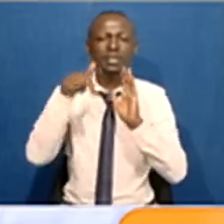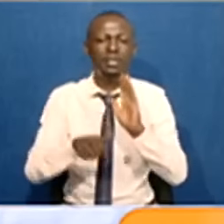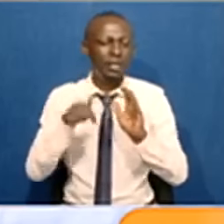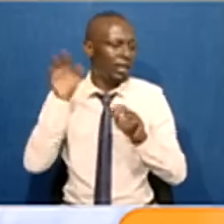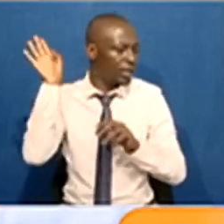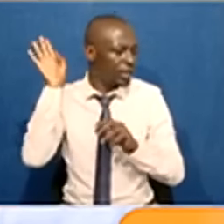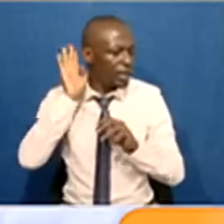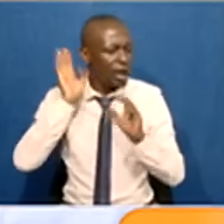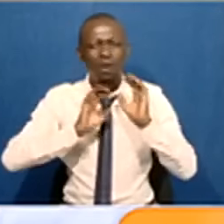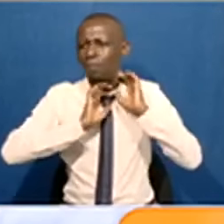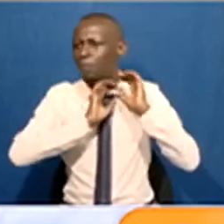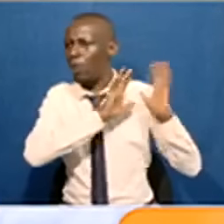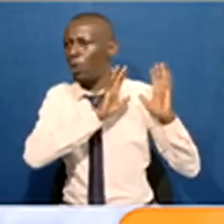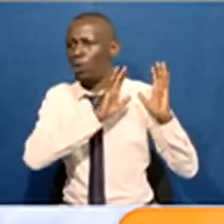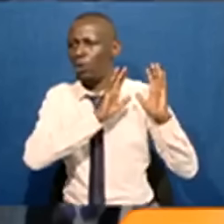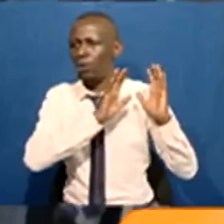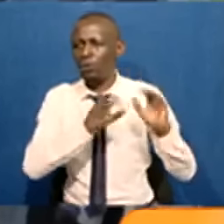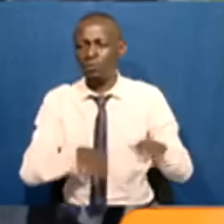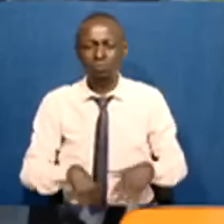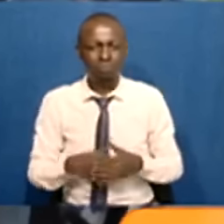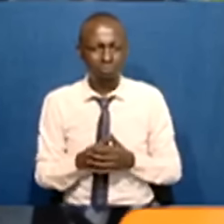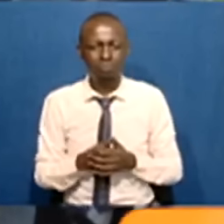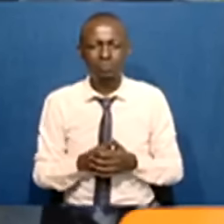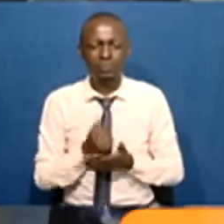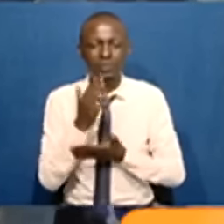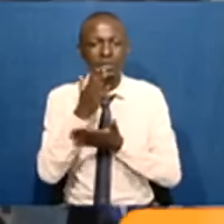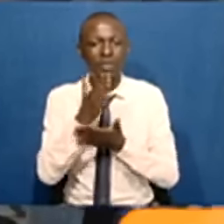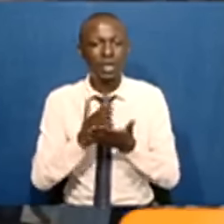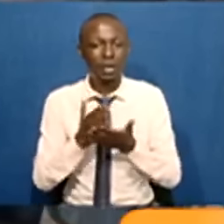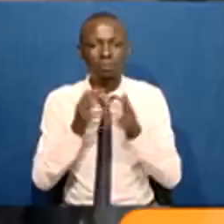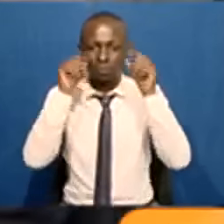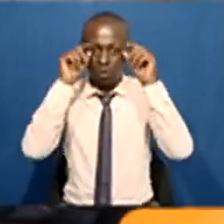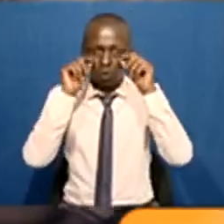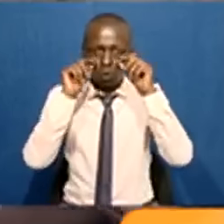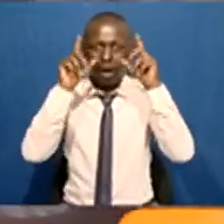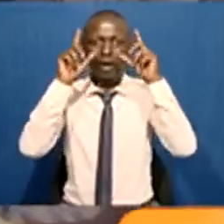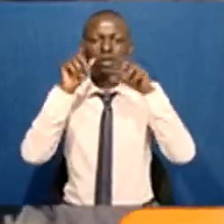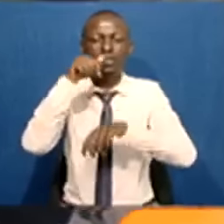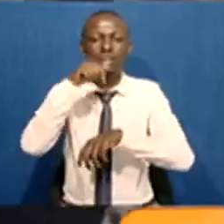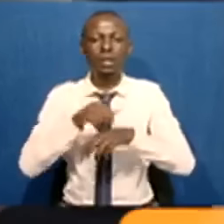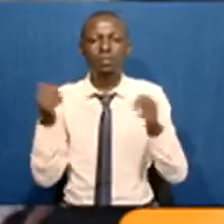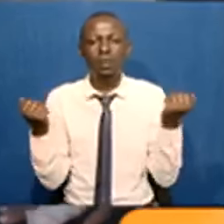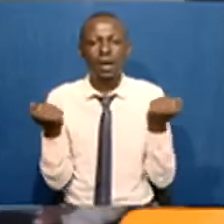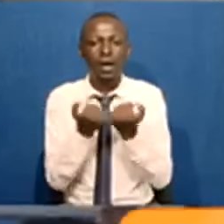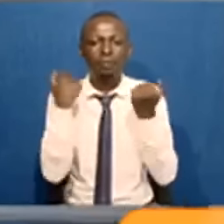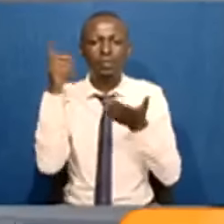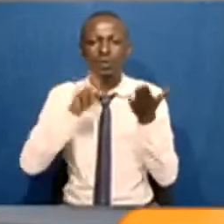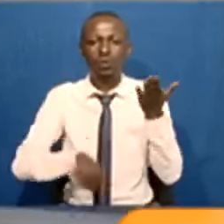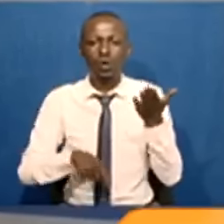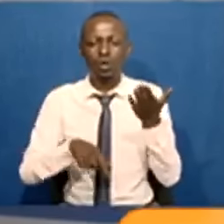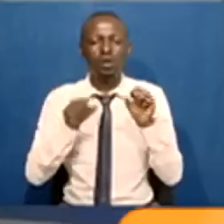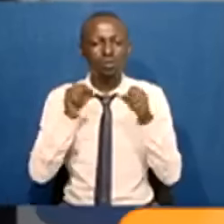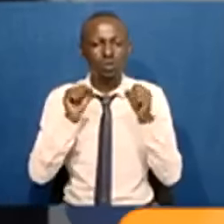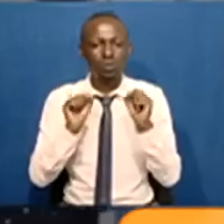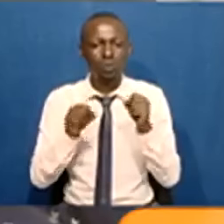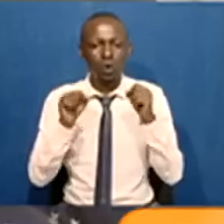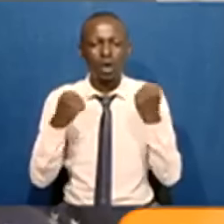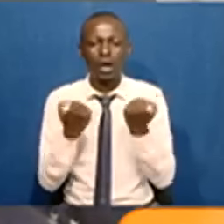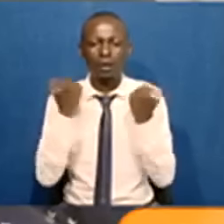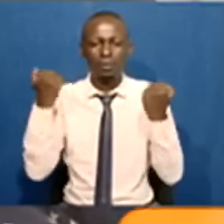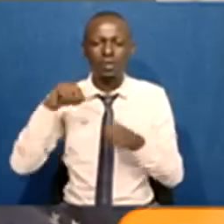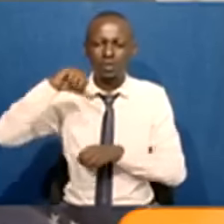was just flying outside. Some of them who were awake and alert at the time of the crash say the collision could have been much worse. I